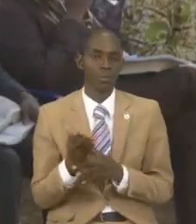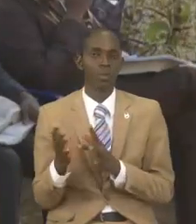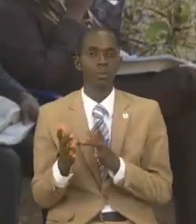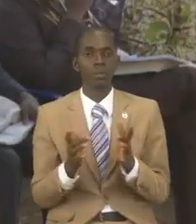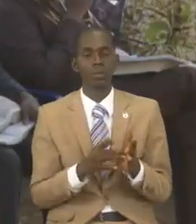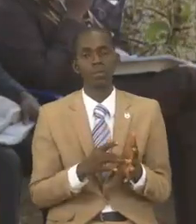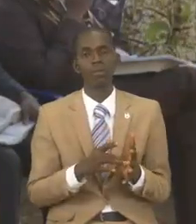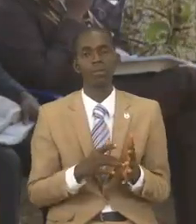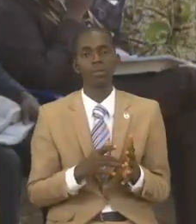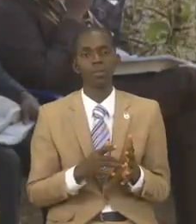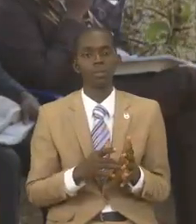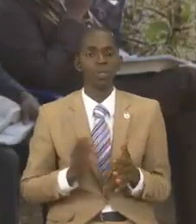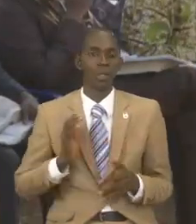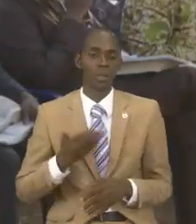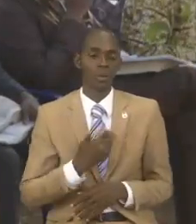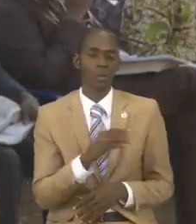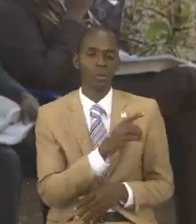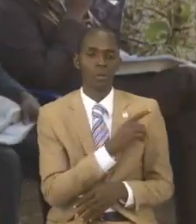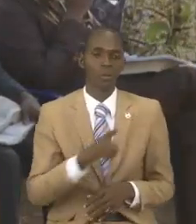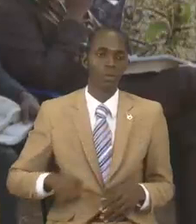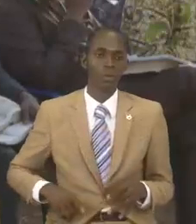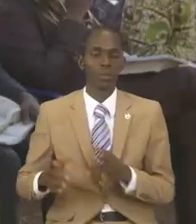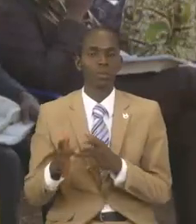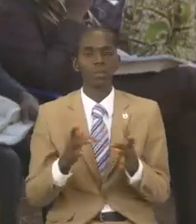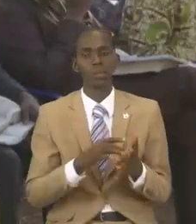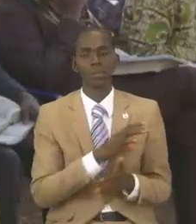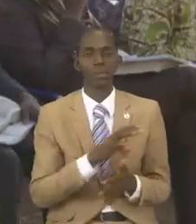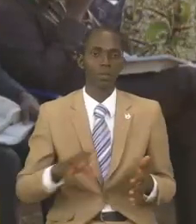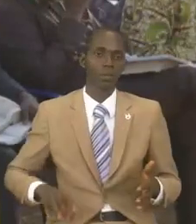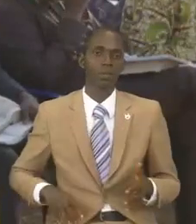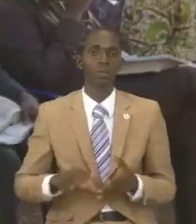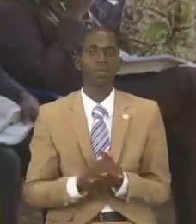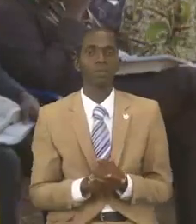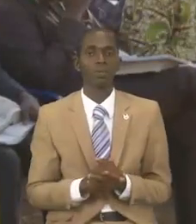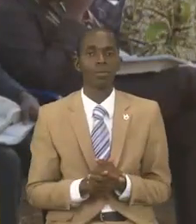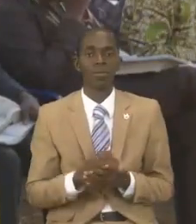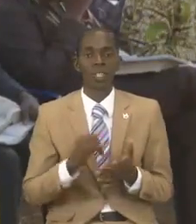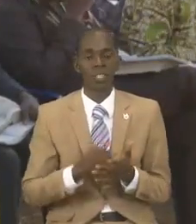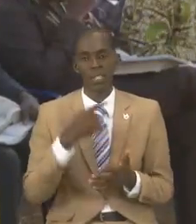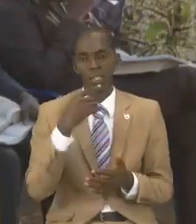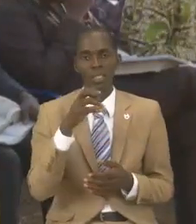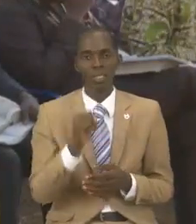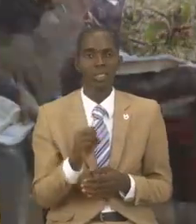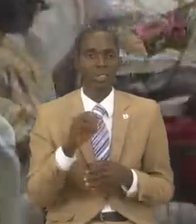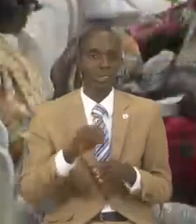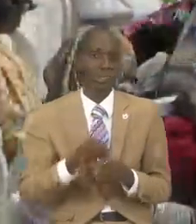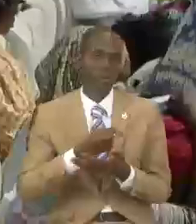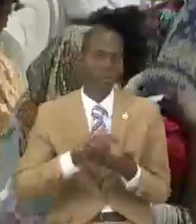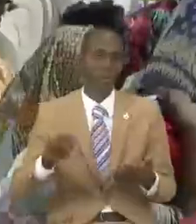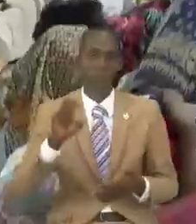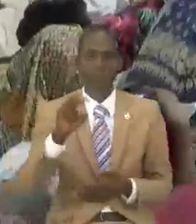through our Lord Jesus Christ. It tells us in verse